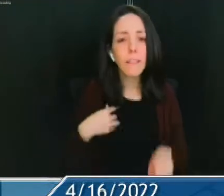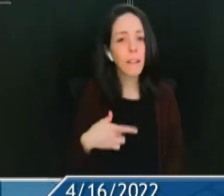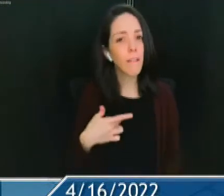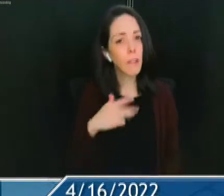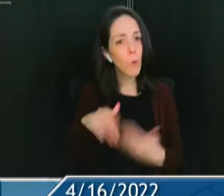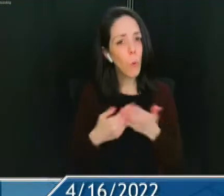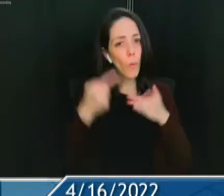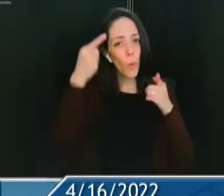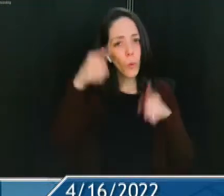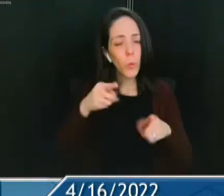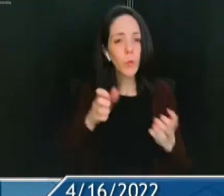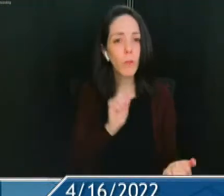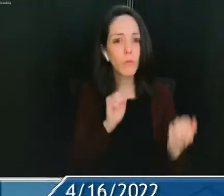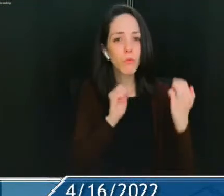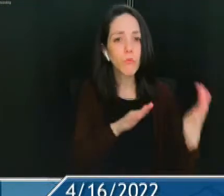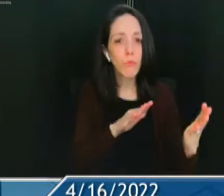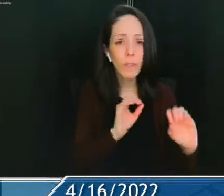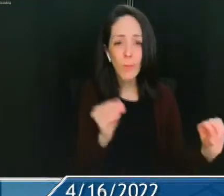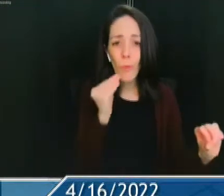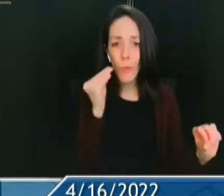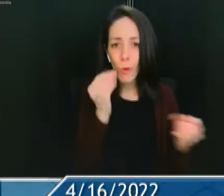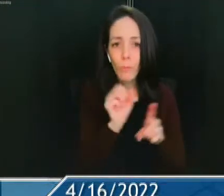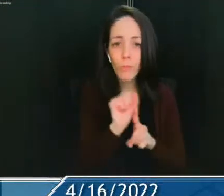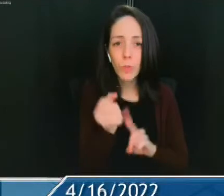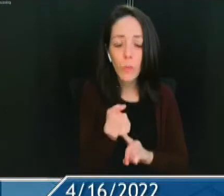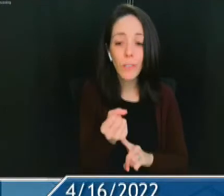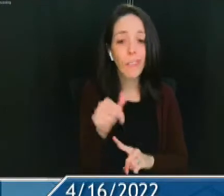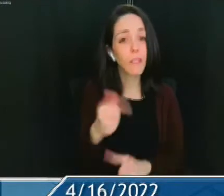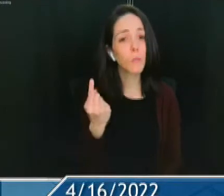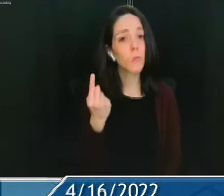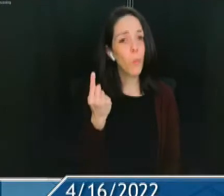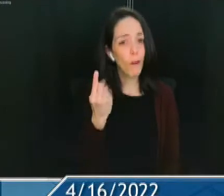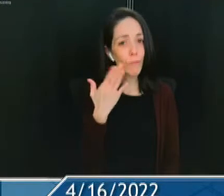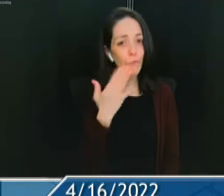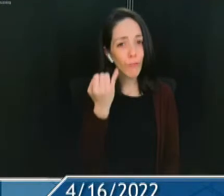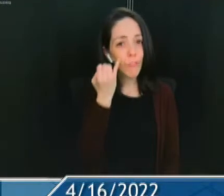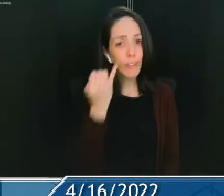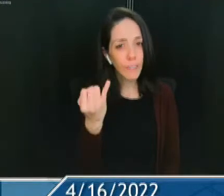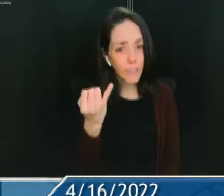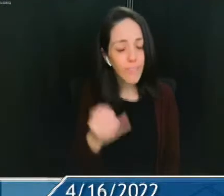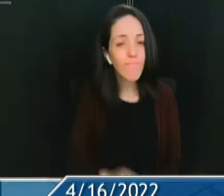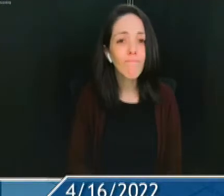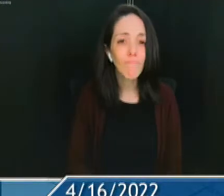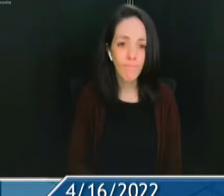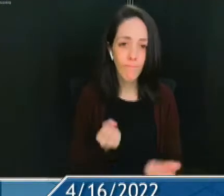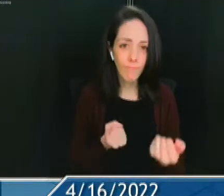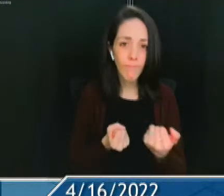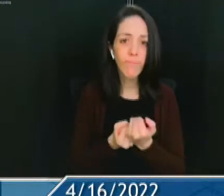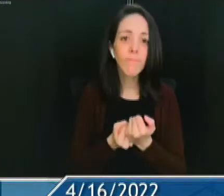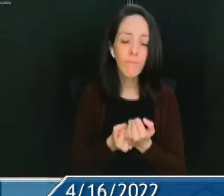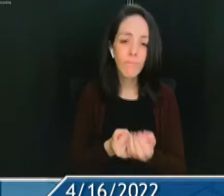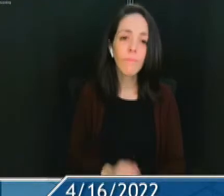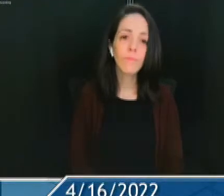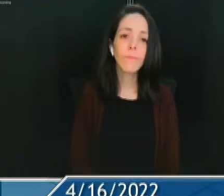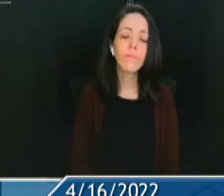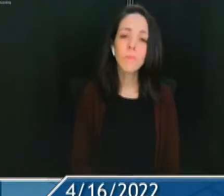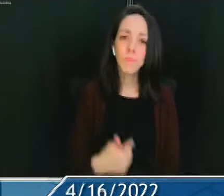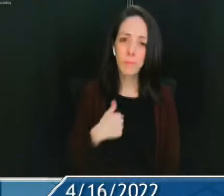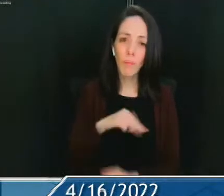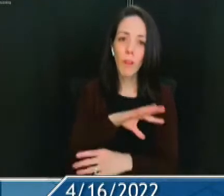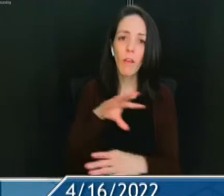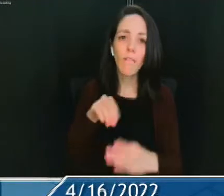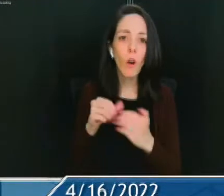Portland. This is one small way we can do that in our neighborhood. I'm a member of the Multnomah Neighborhood Safe Rest Village Work